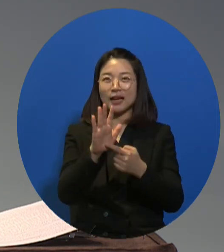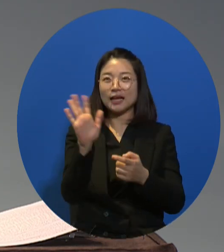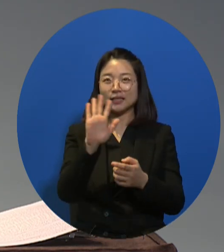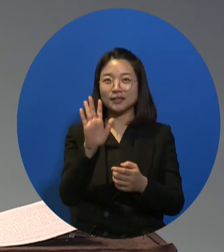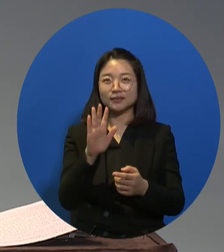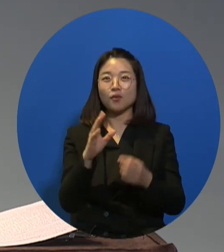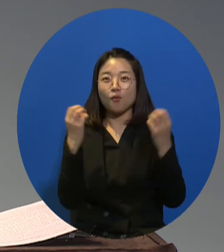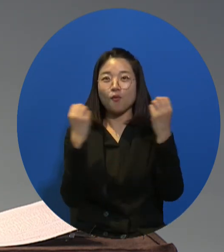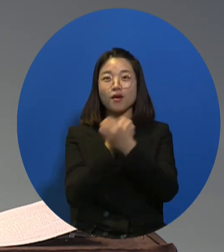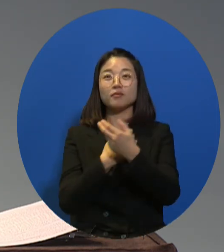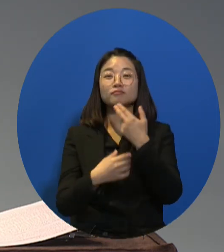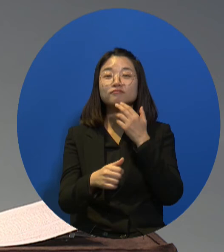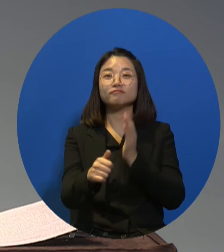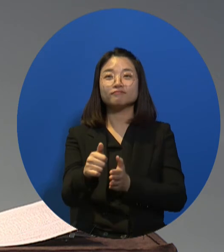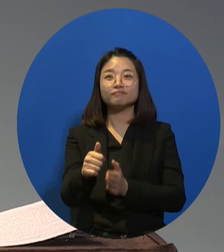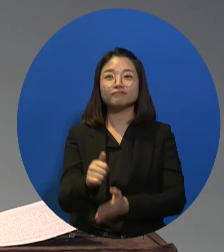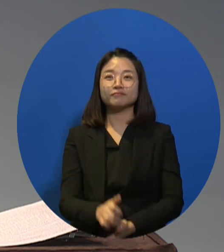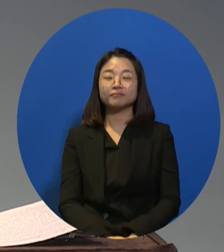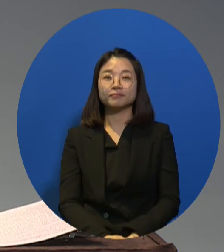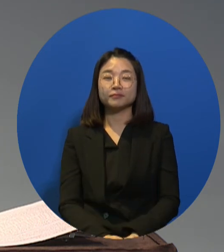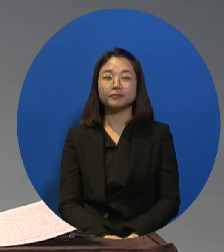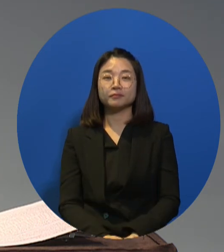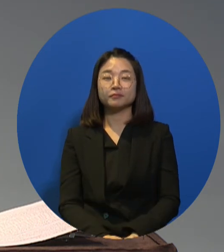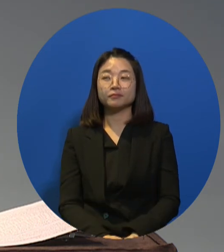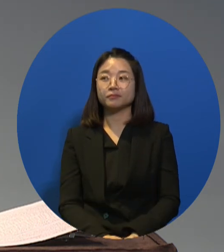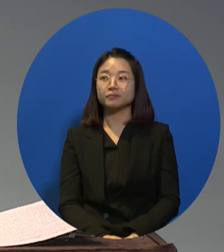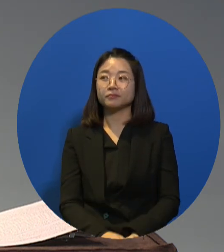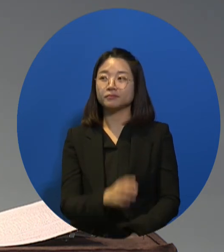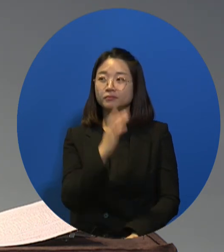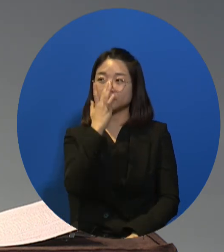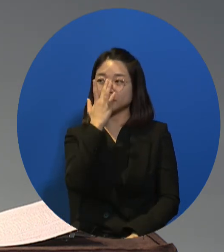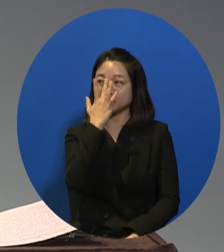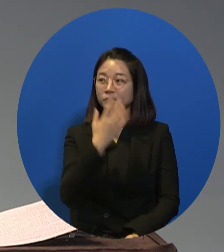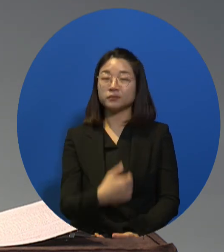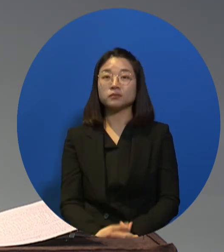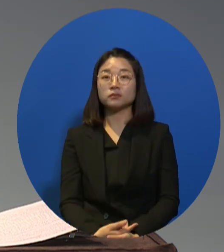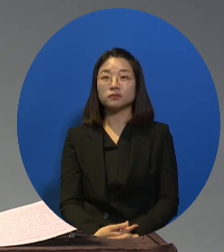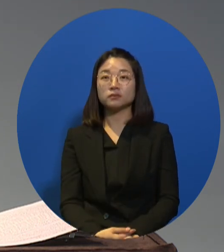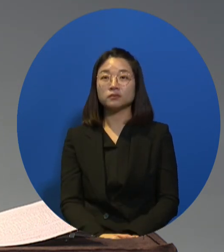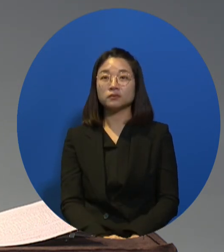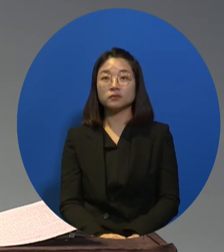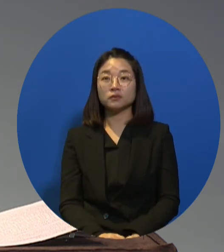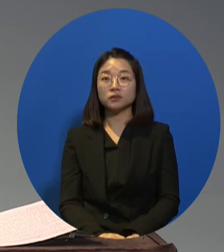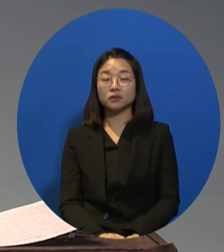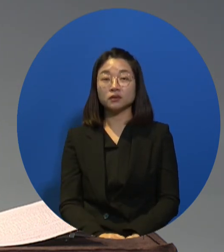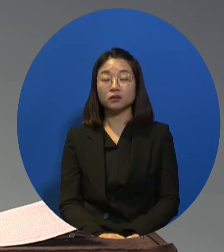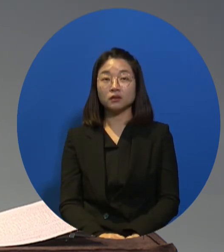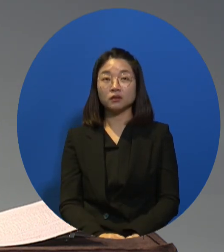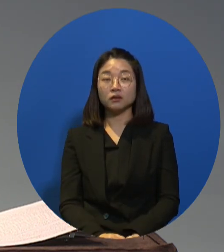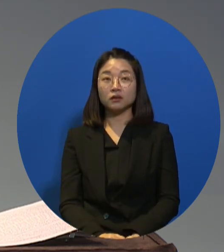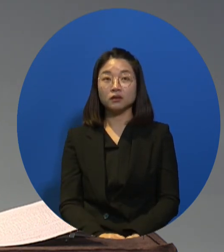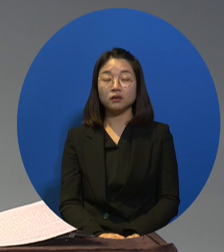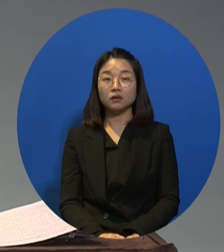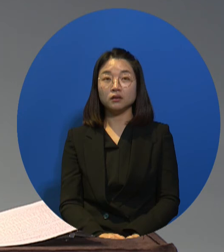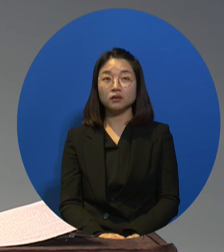commission after the ratification of the optional protocol, but this is not the final position of the commission.